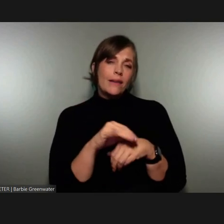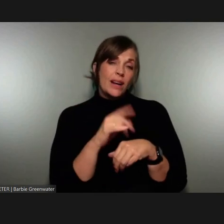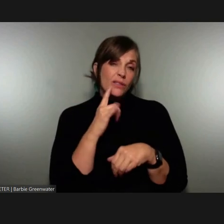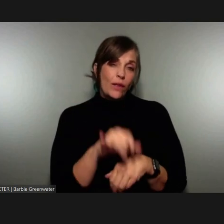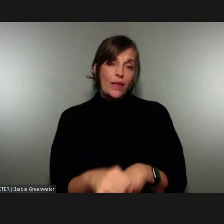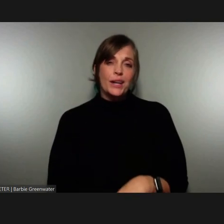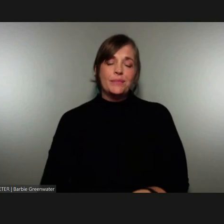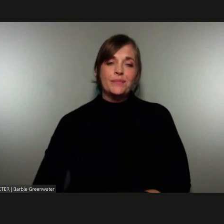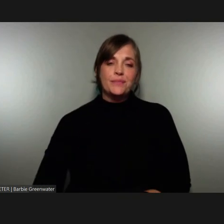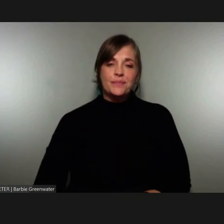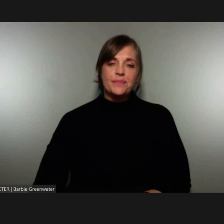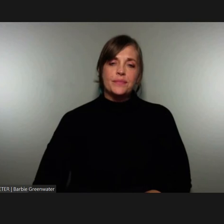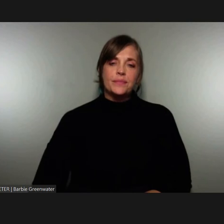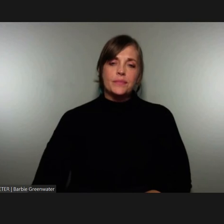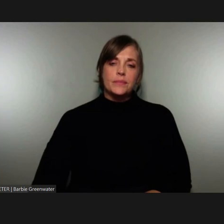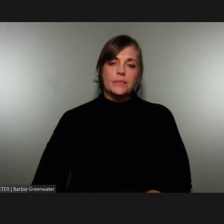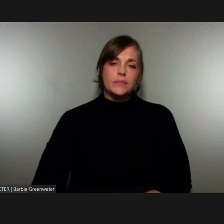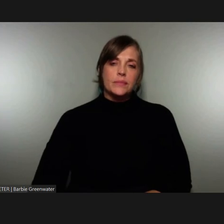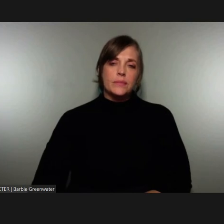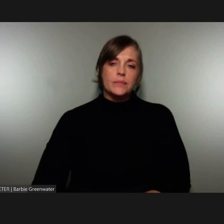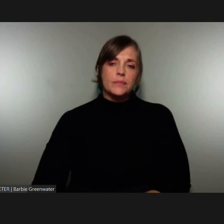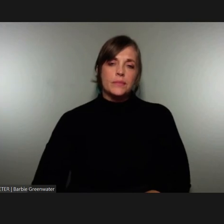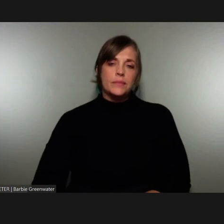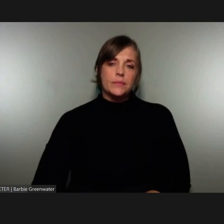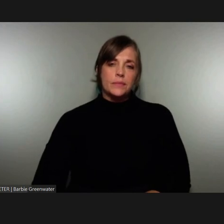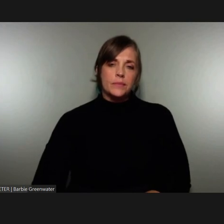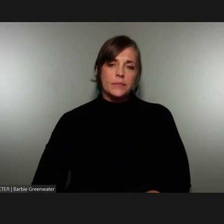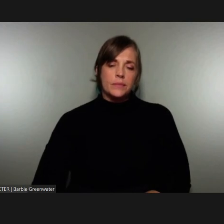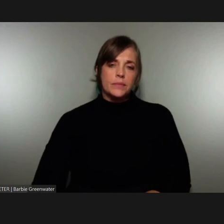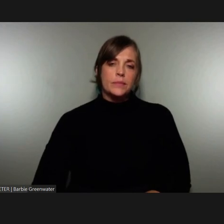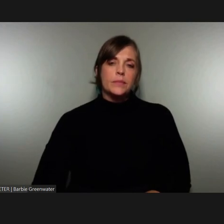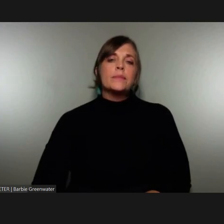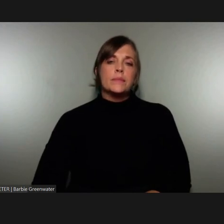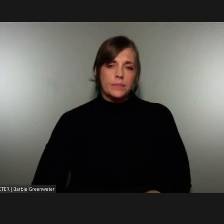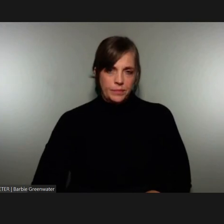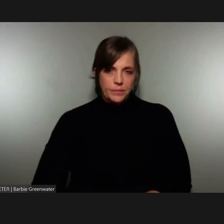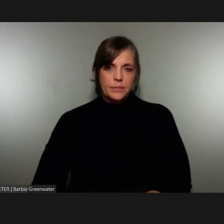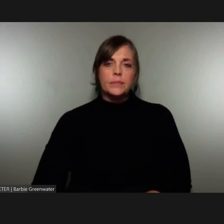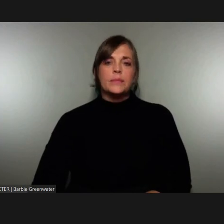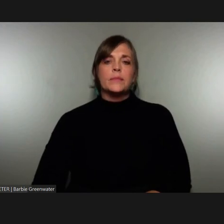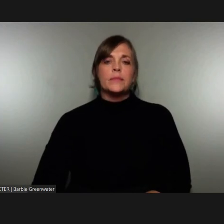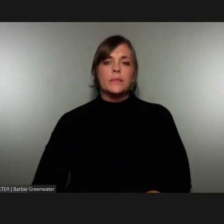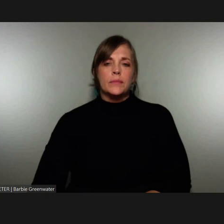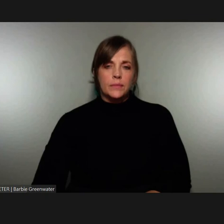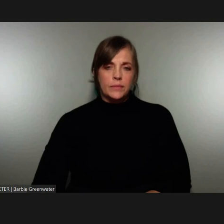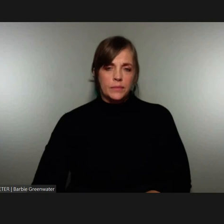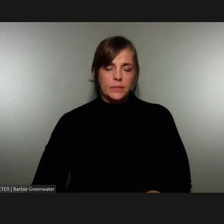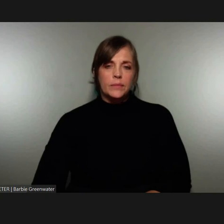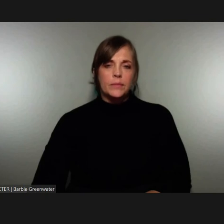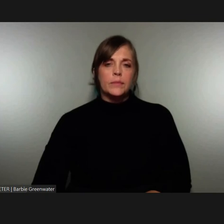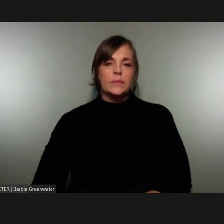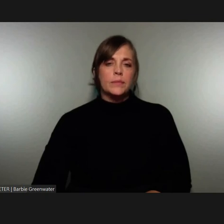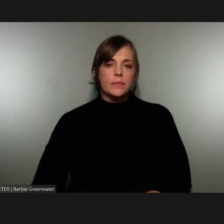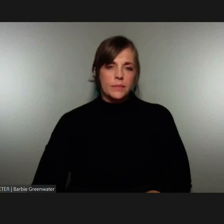to running a transit system? A couple of things. So the first I would say is pick where you want to be